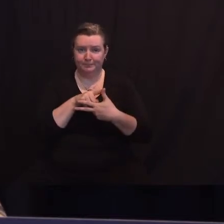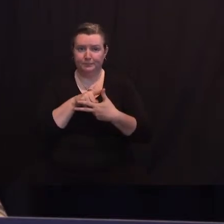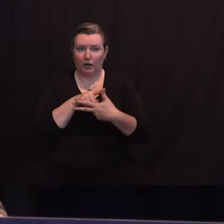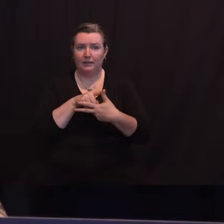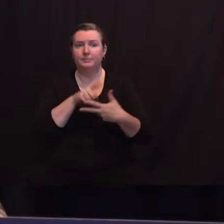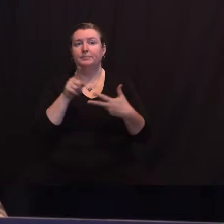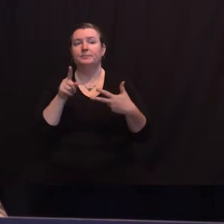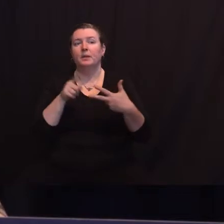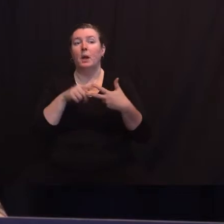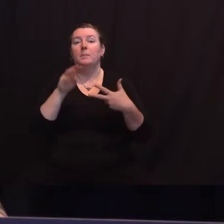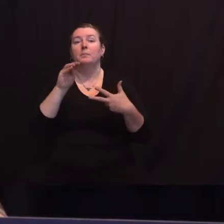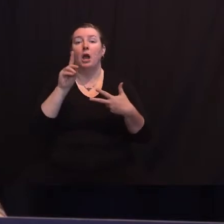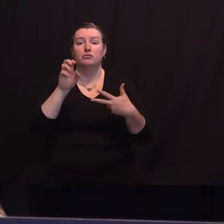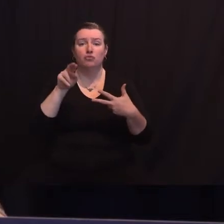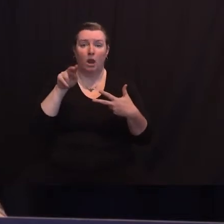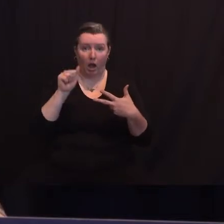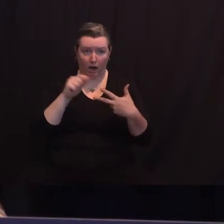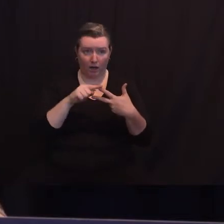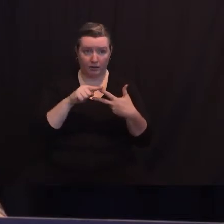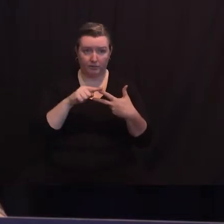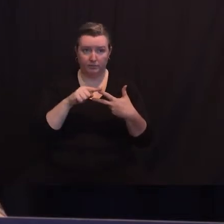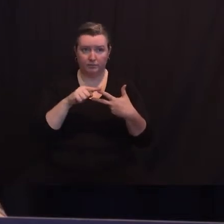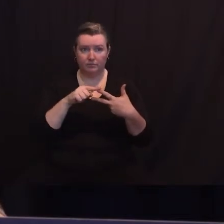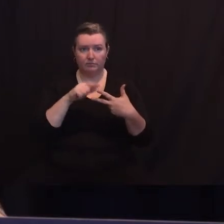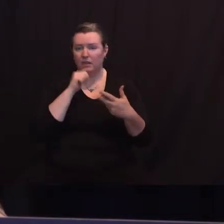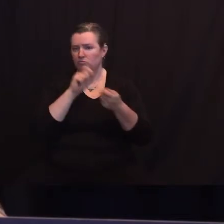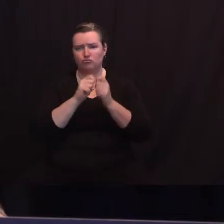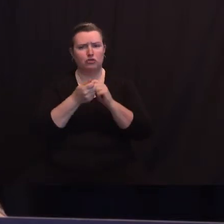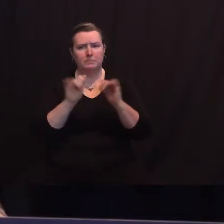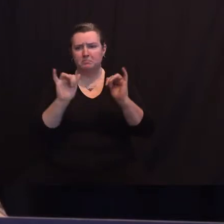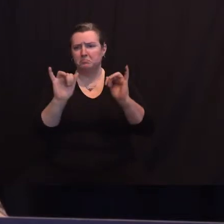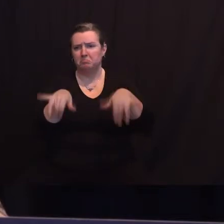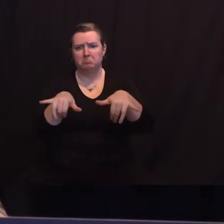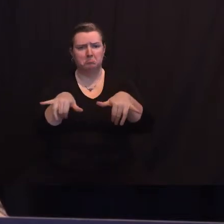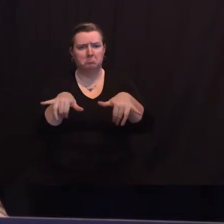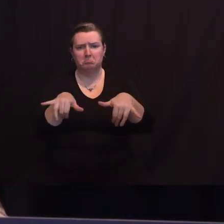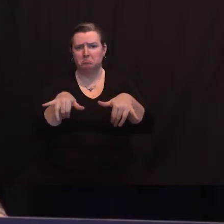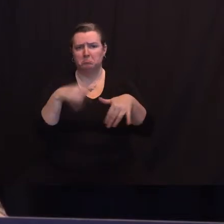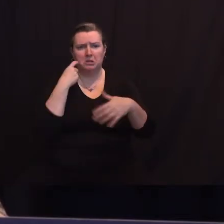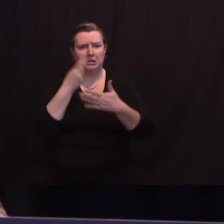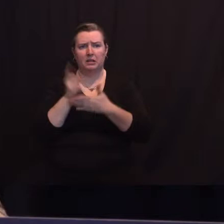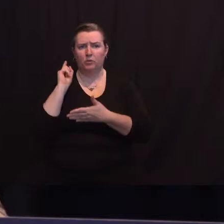Moderna has not changed over the last couple of weeks. Total is